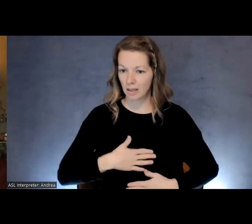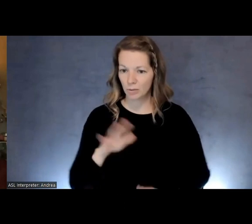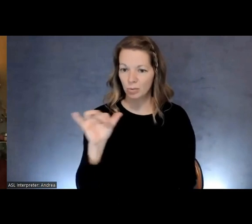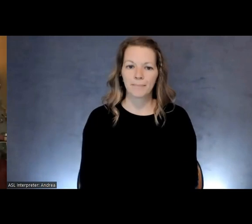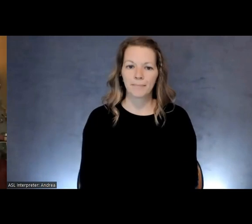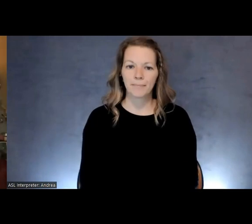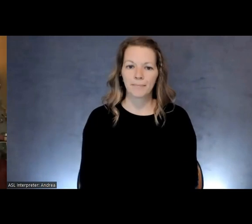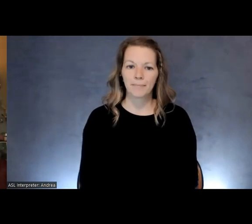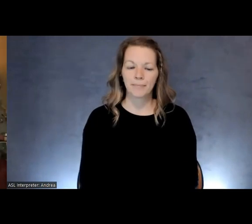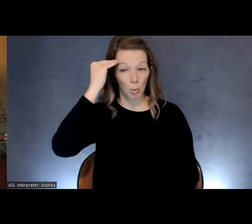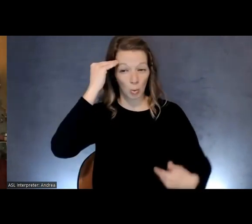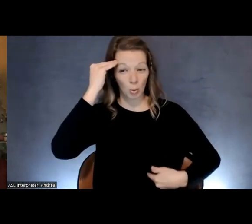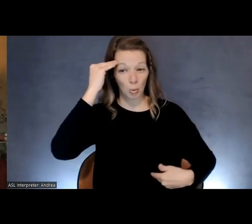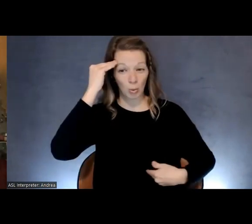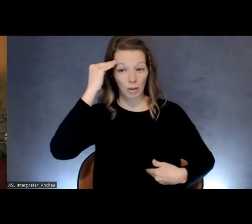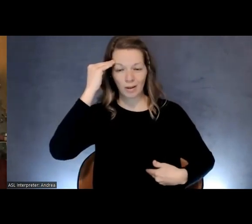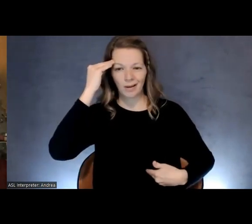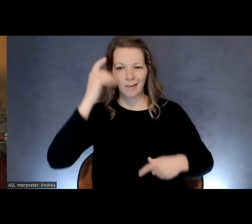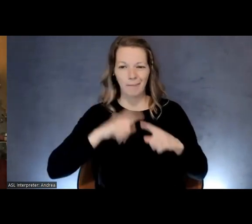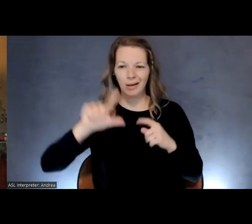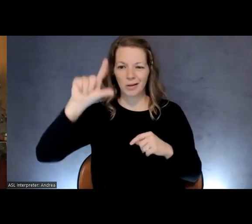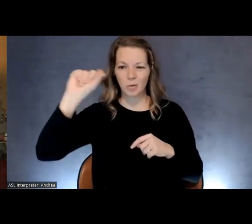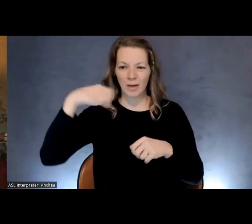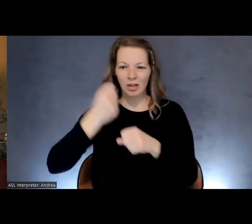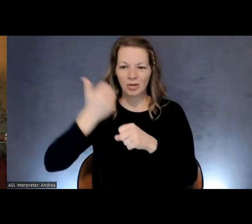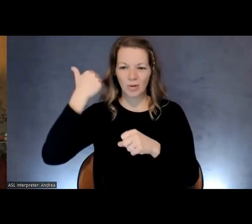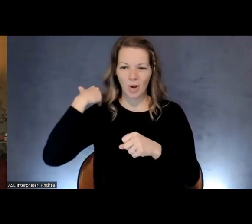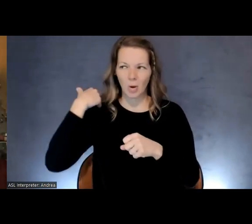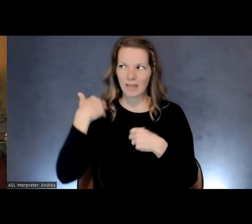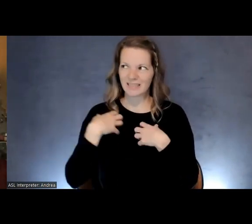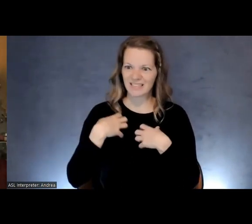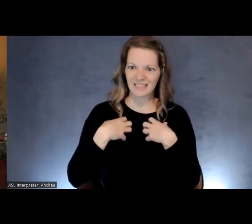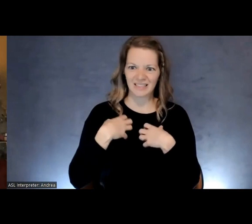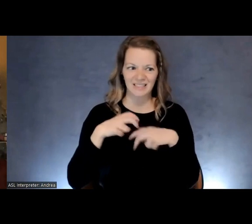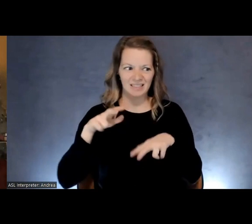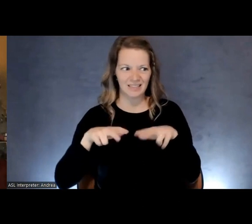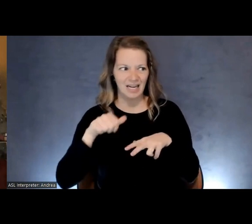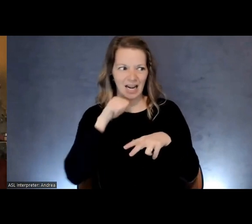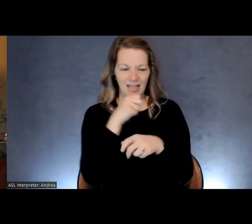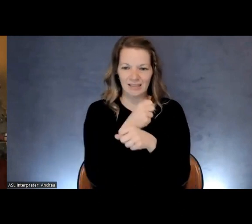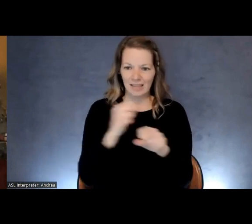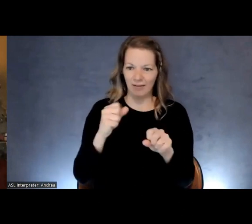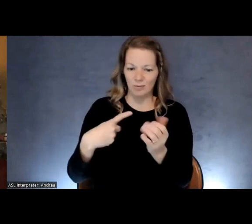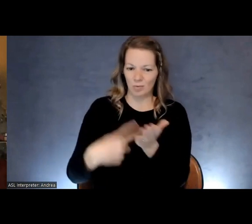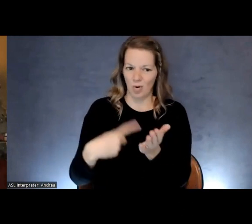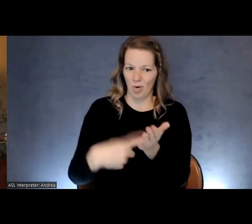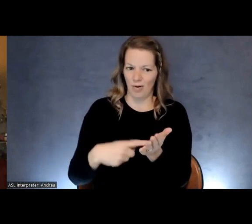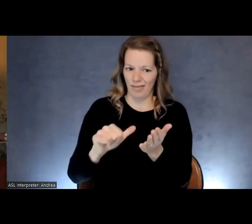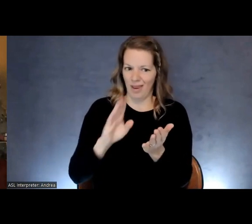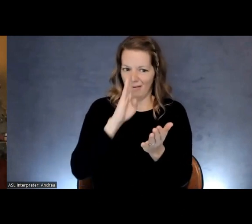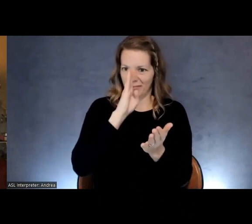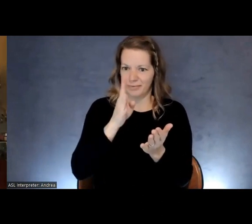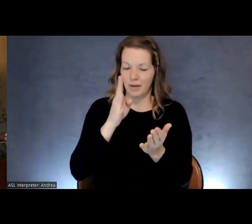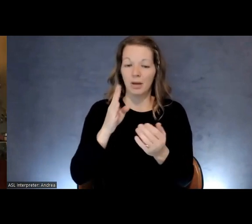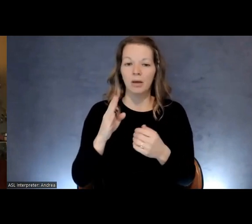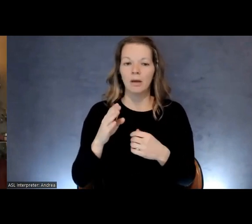And so we knew that, but it really 20 years ago was not safe to even be talking about that understanding, because that understanding